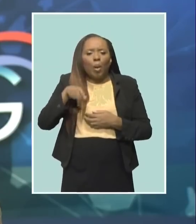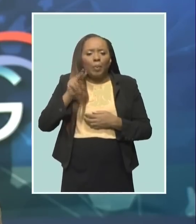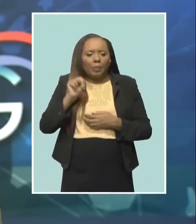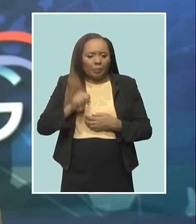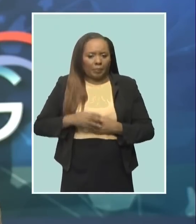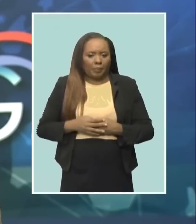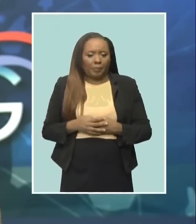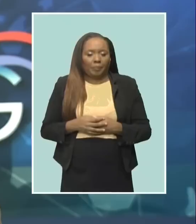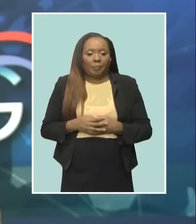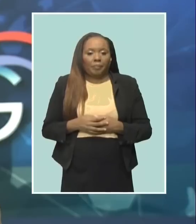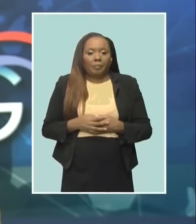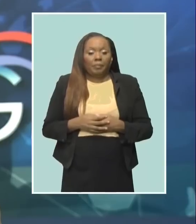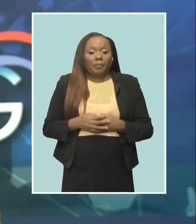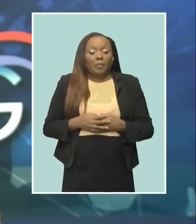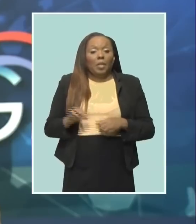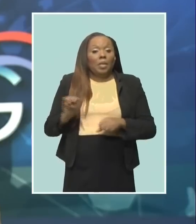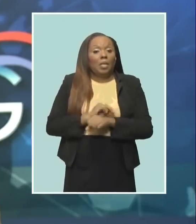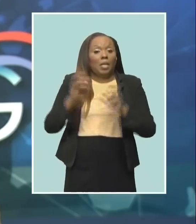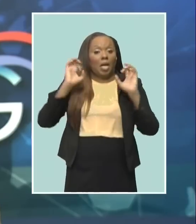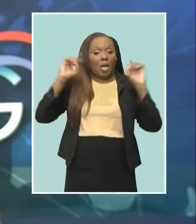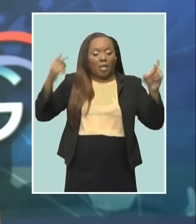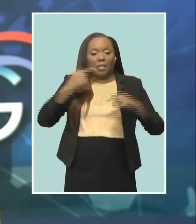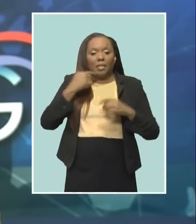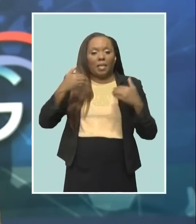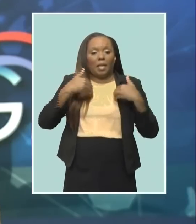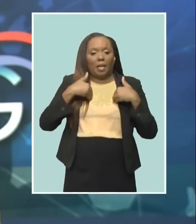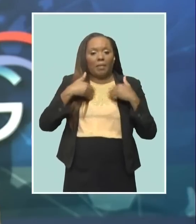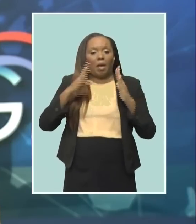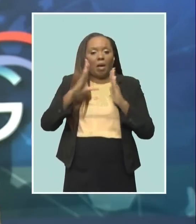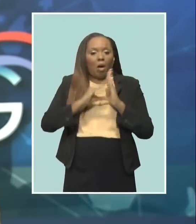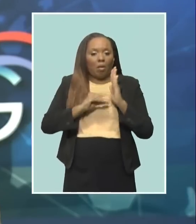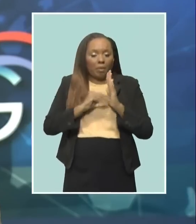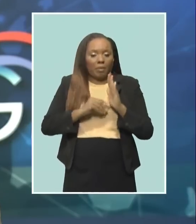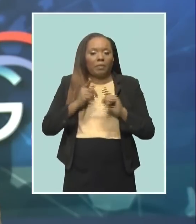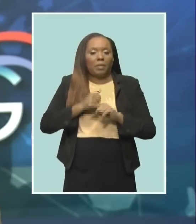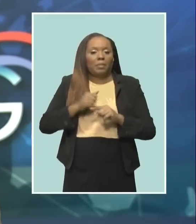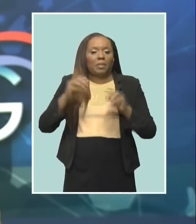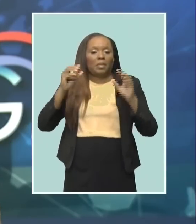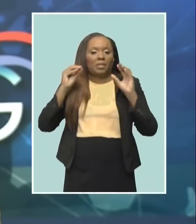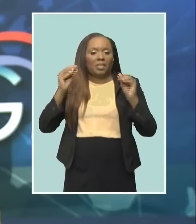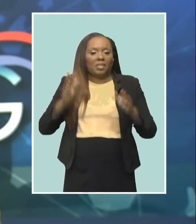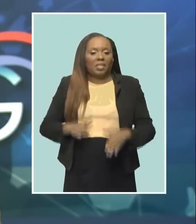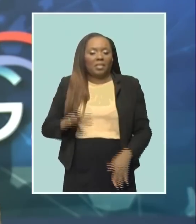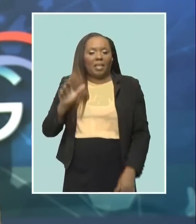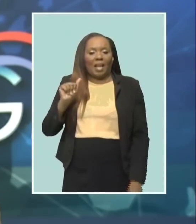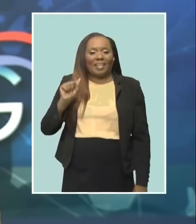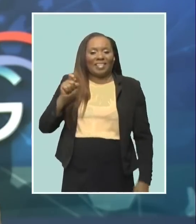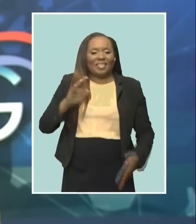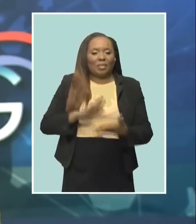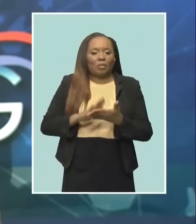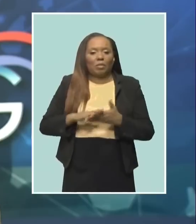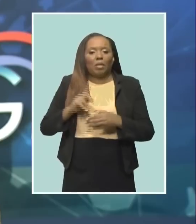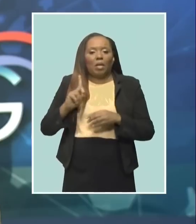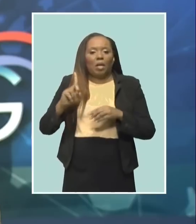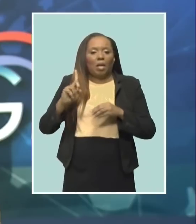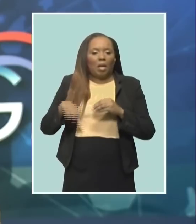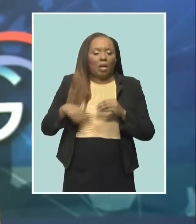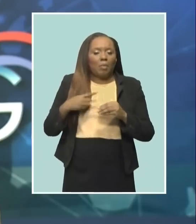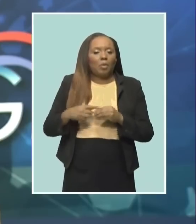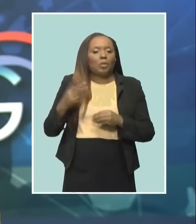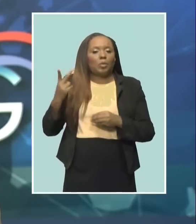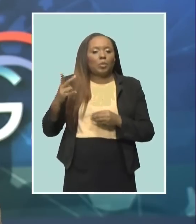of Education has confirmed it has received a copy of a petition by teachers from the Alexandra School about the removal of